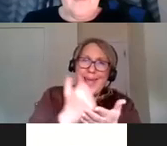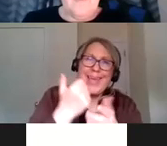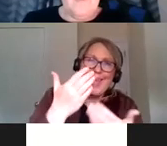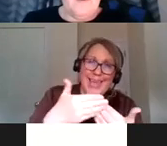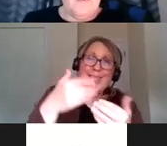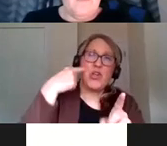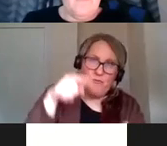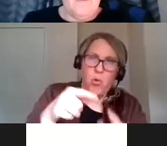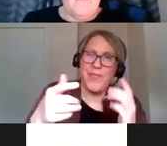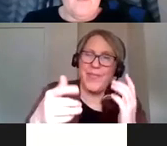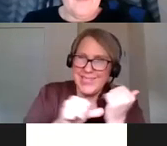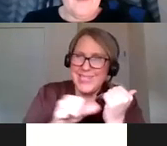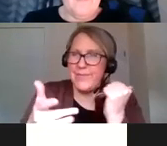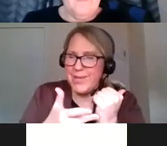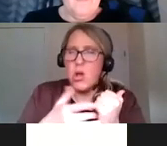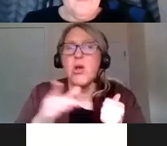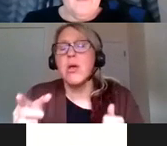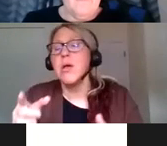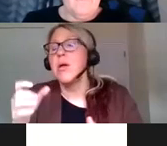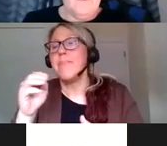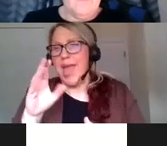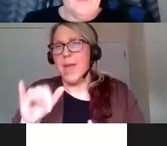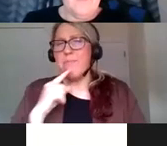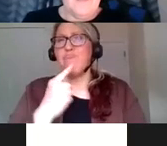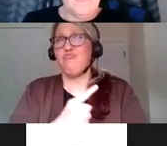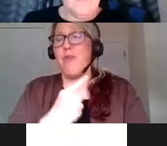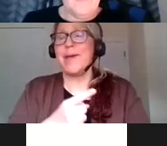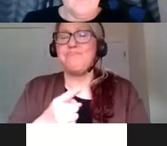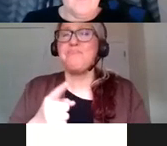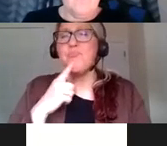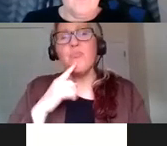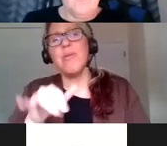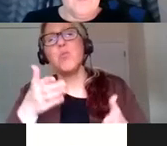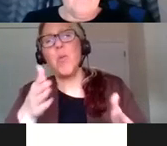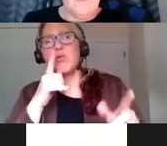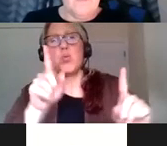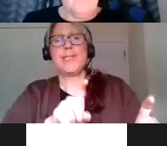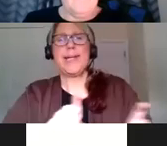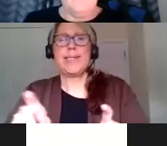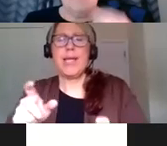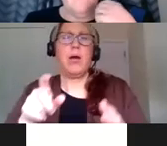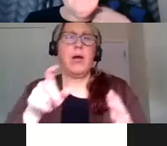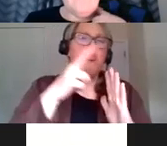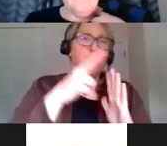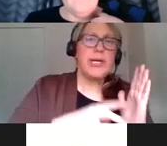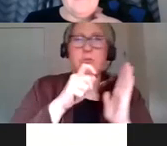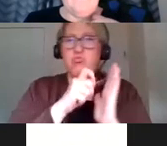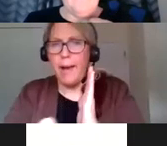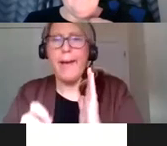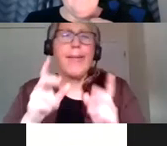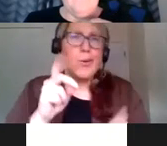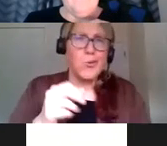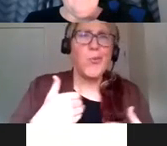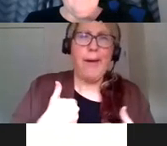some examples of ways that you know, you can test things out. So Read and Write, they do